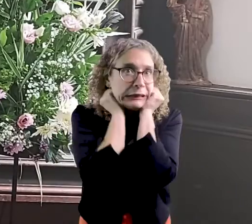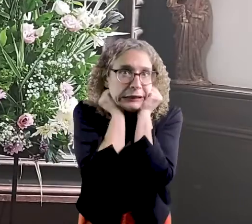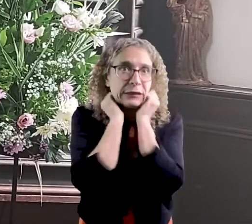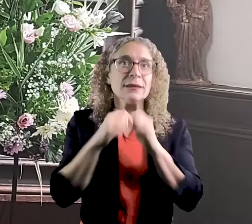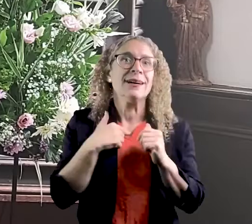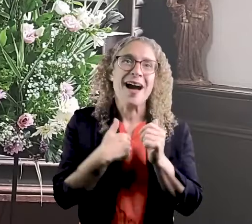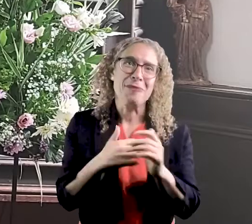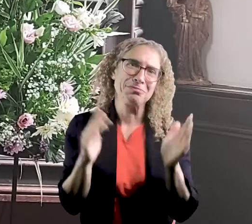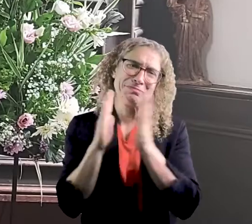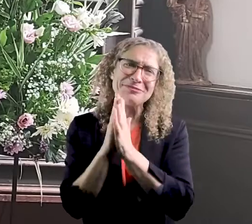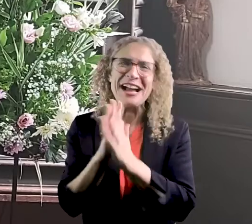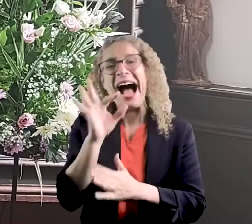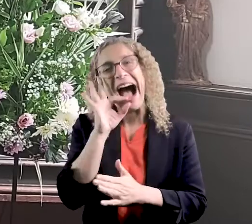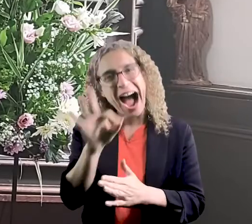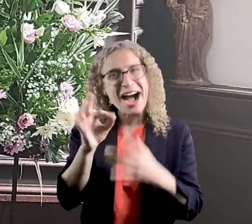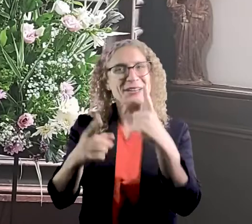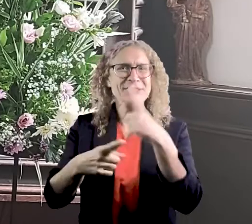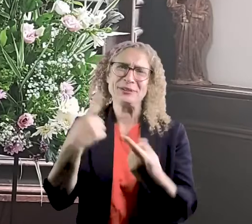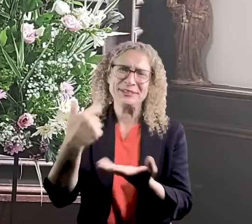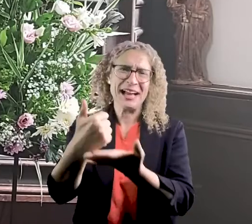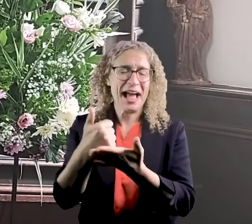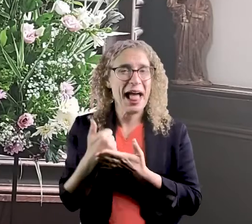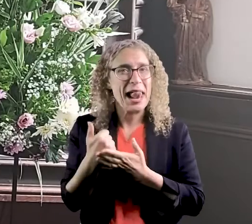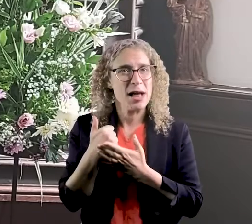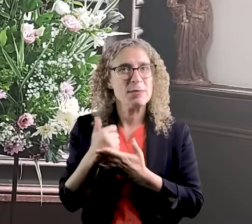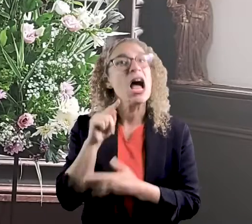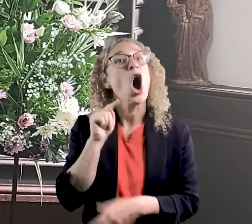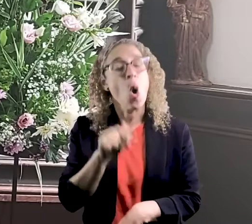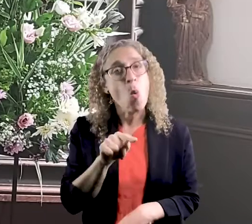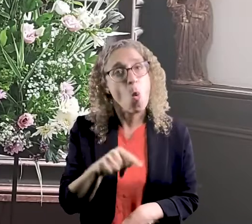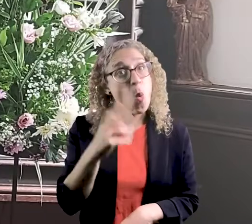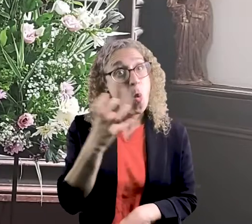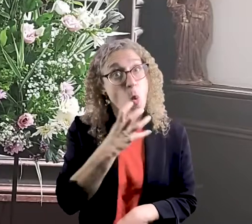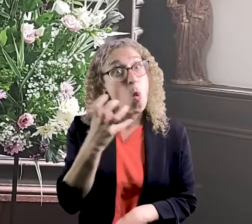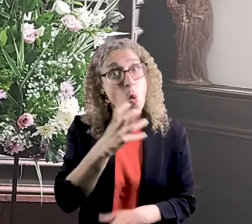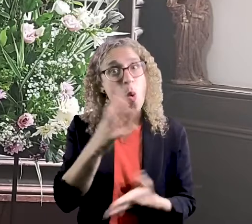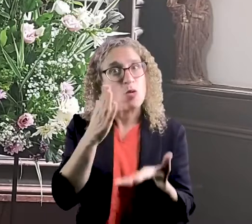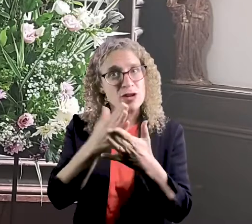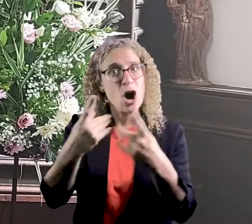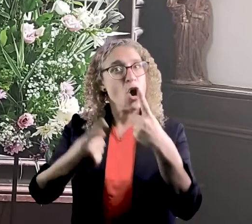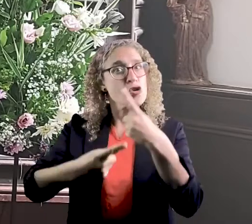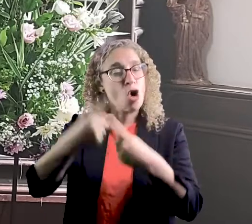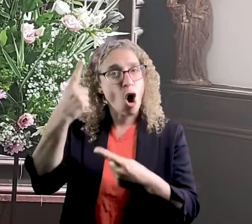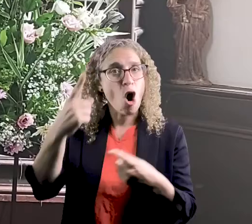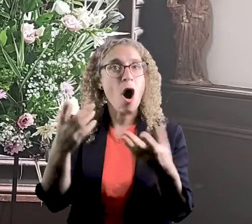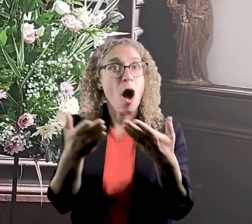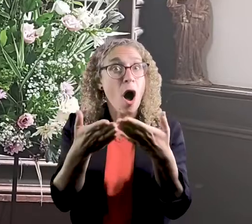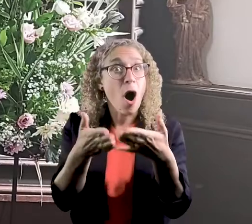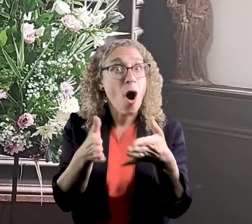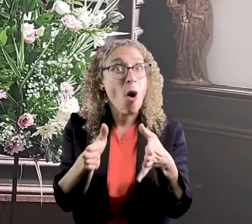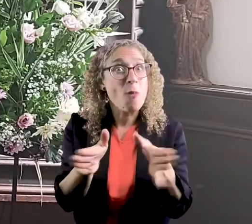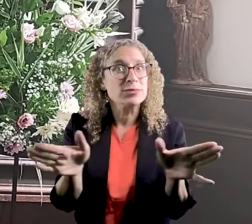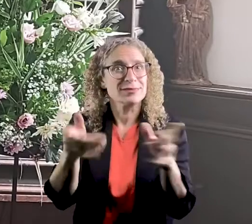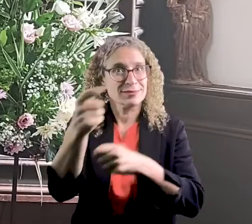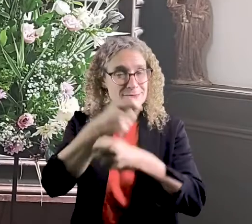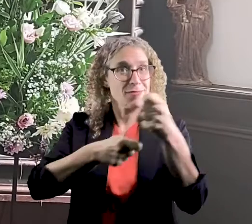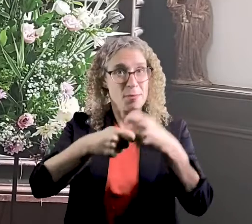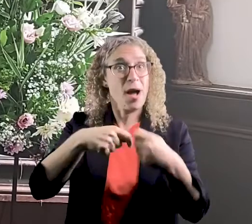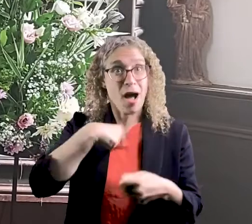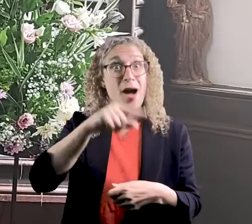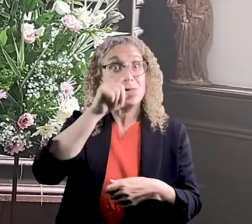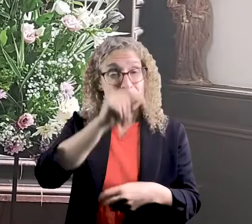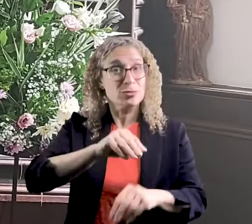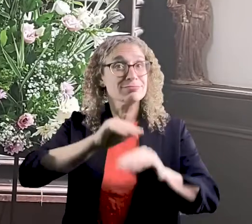very much for God's help with that work. And it was quite amazing how God opened the way to present the gospel in